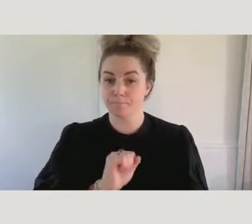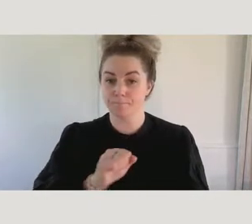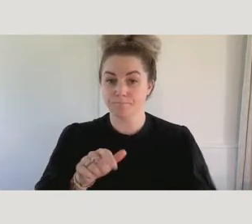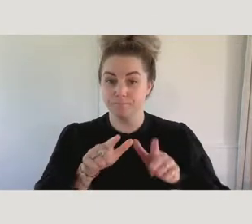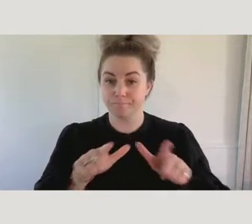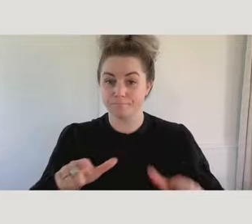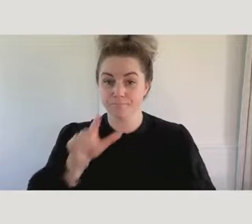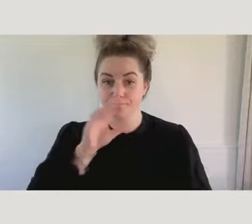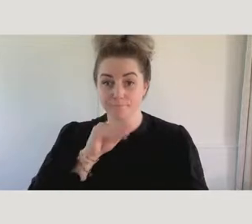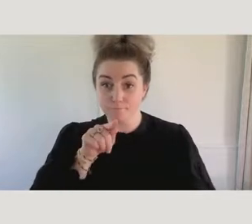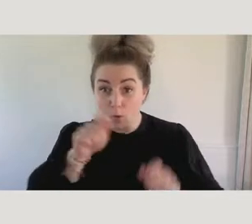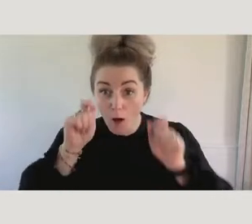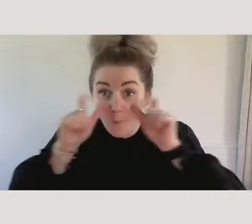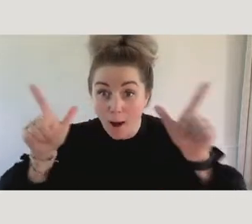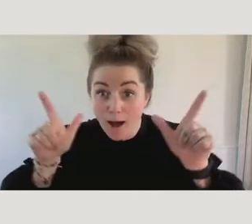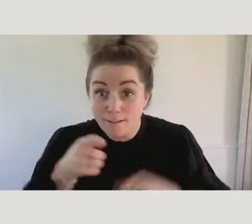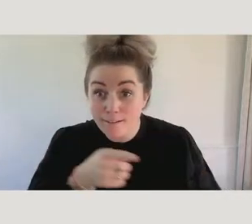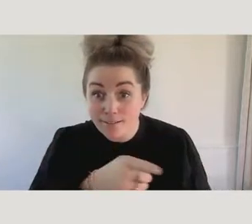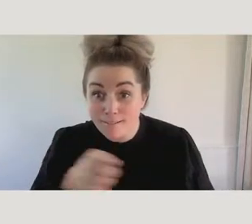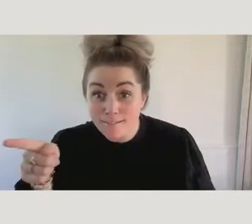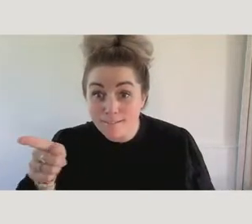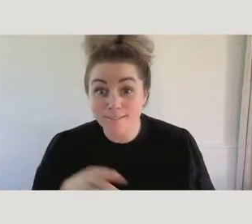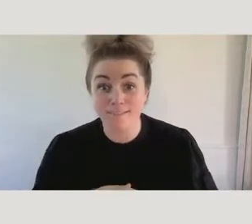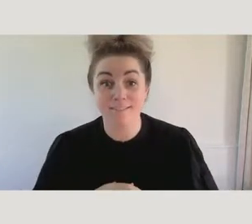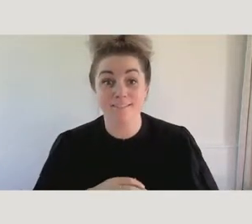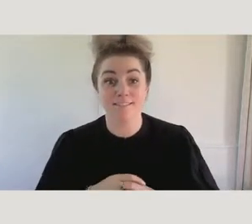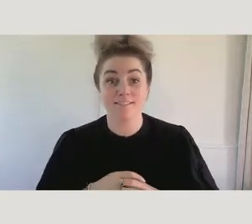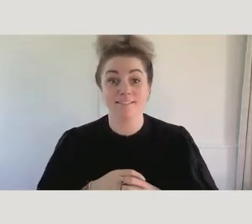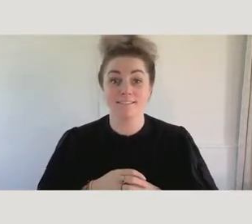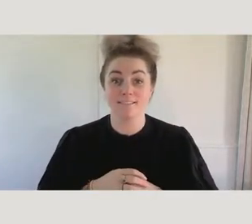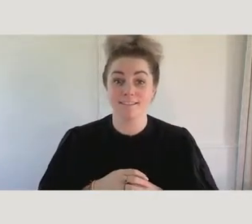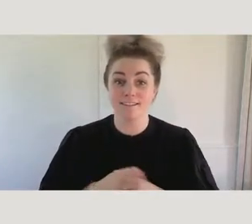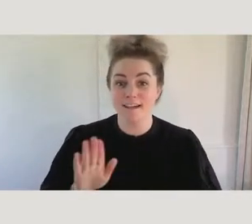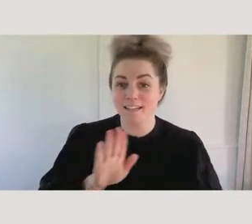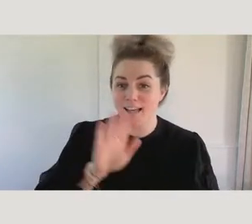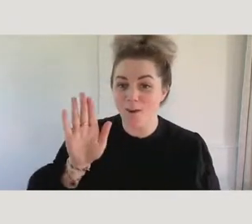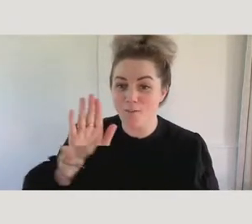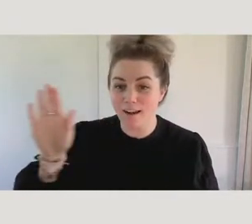are you awake is